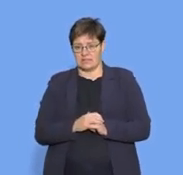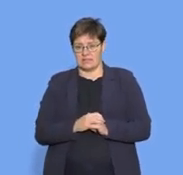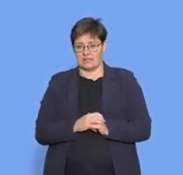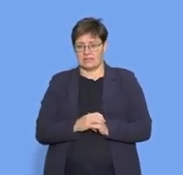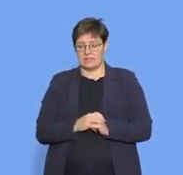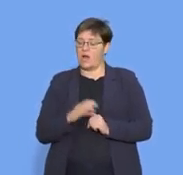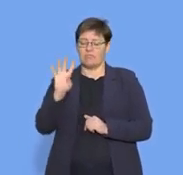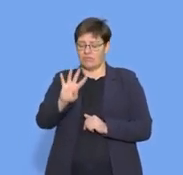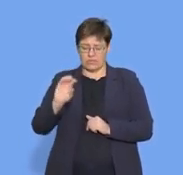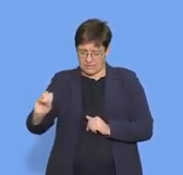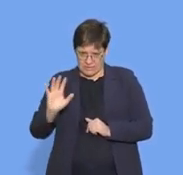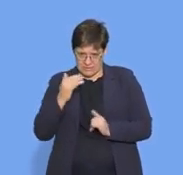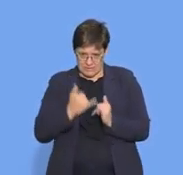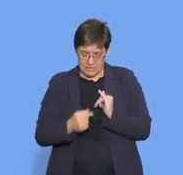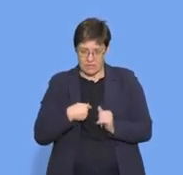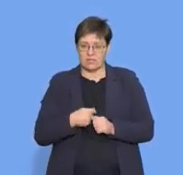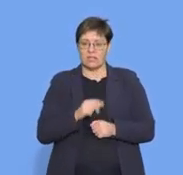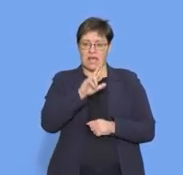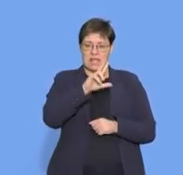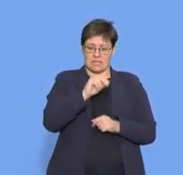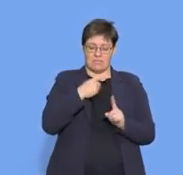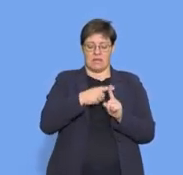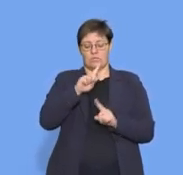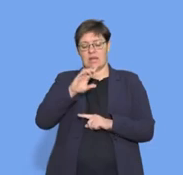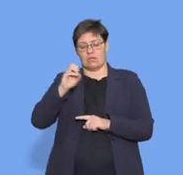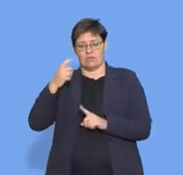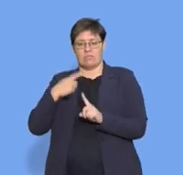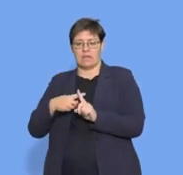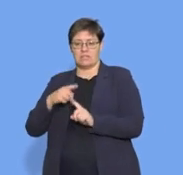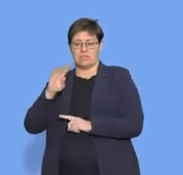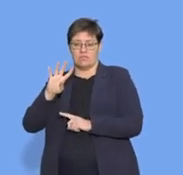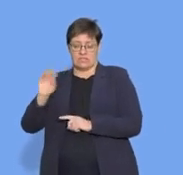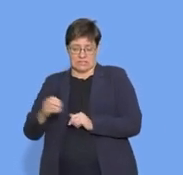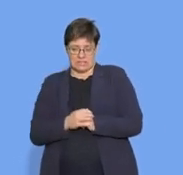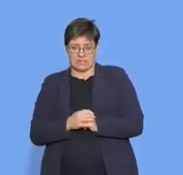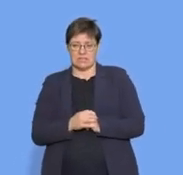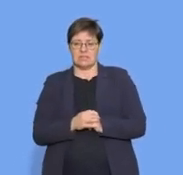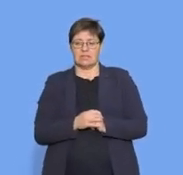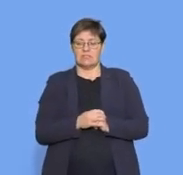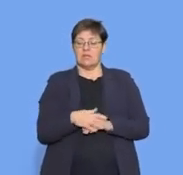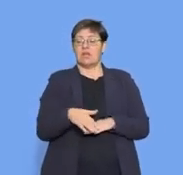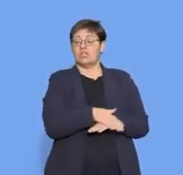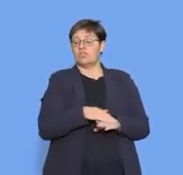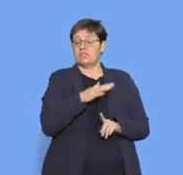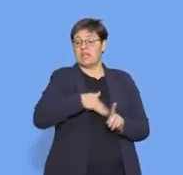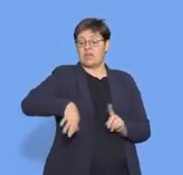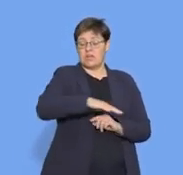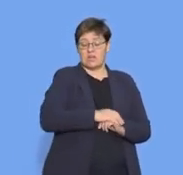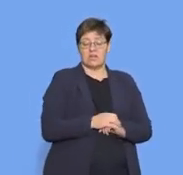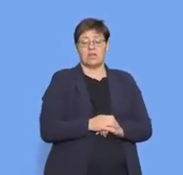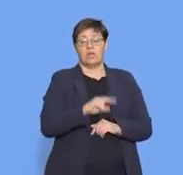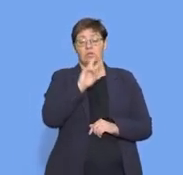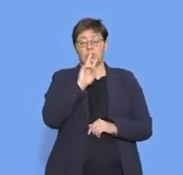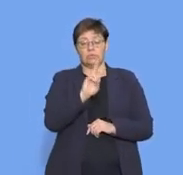plus 2 times 20, which is 40, which means that the surface area of my particular